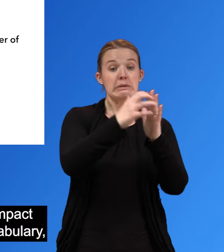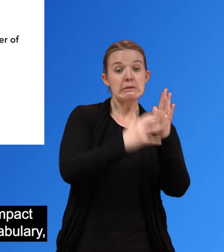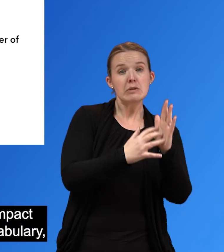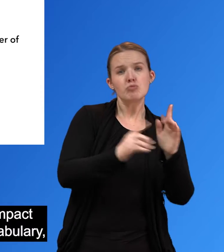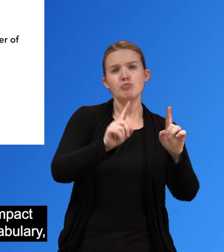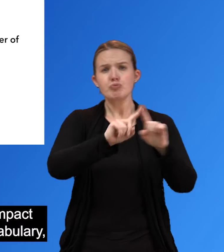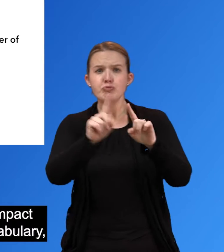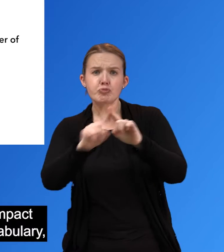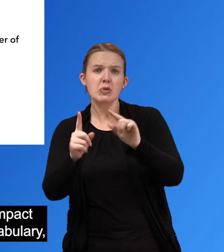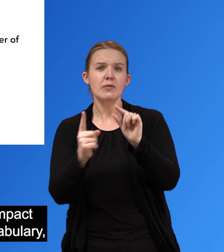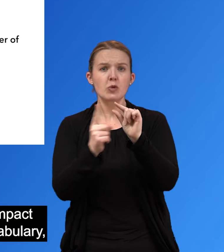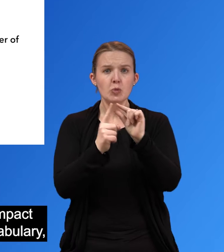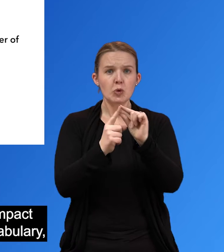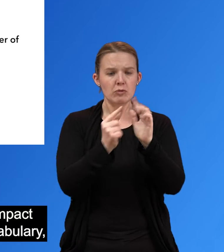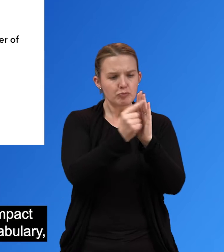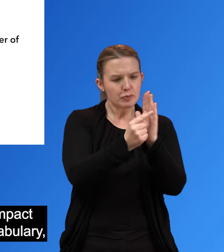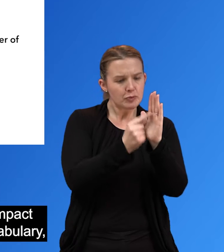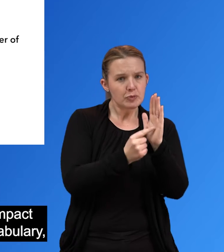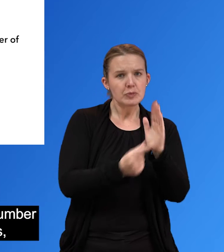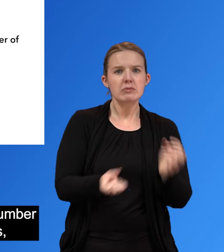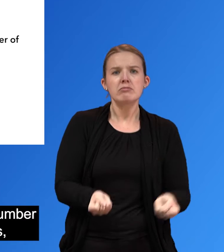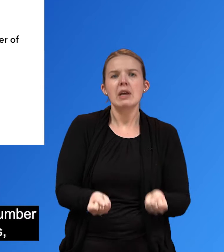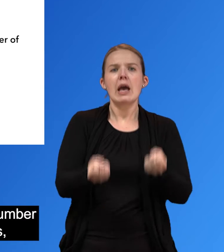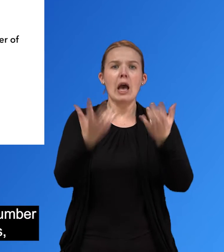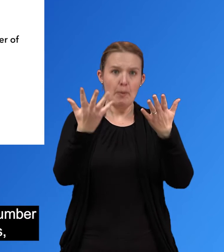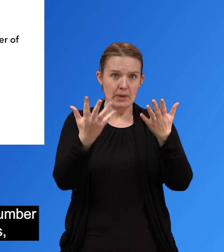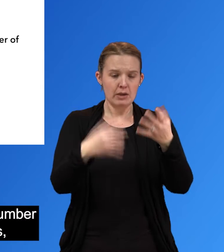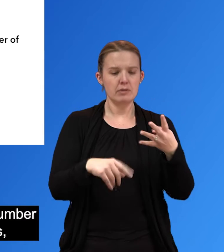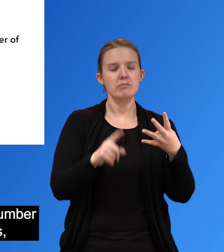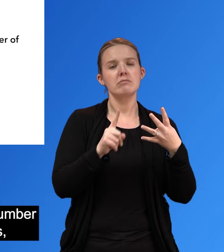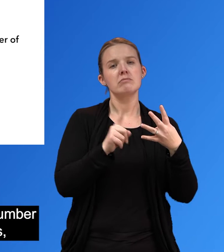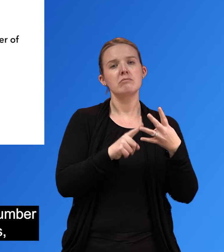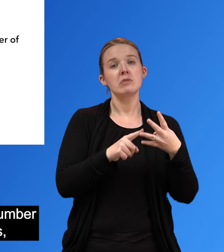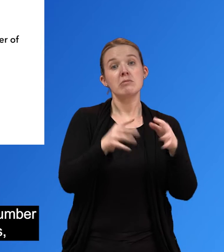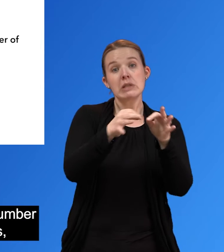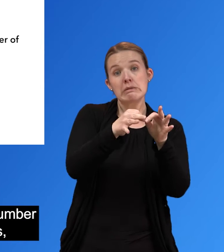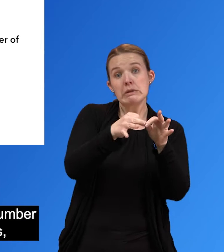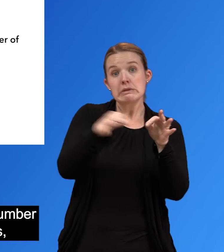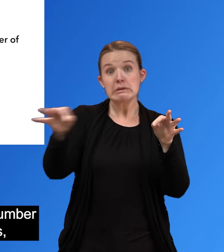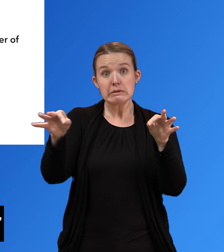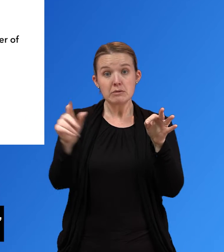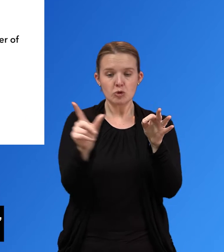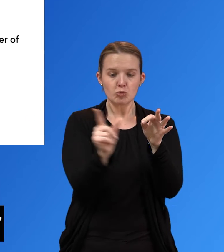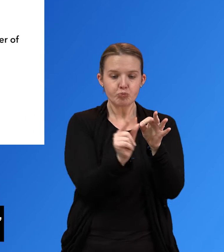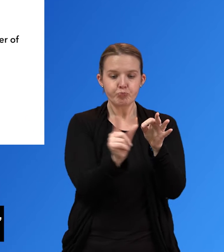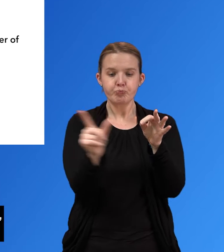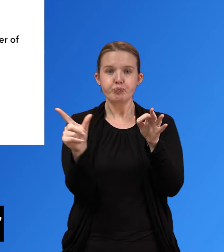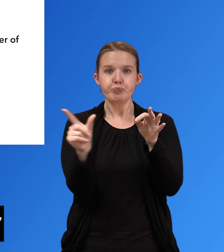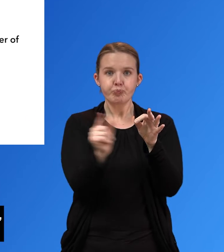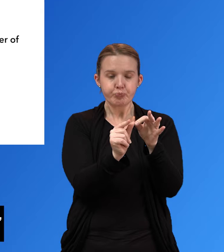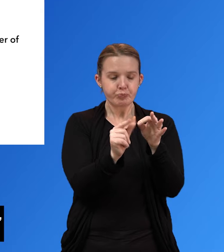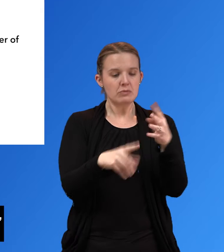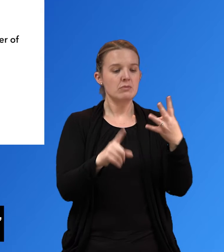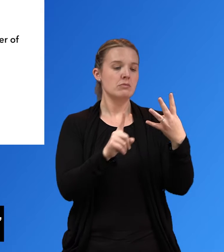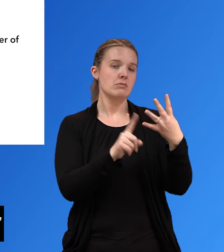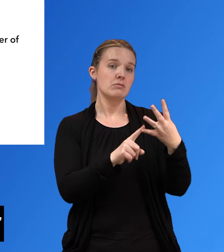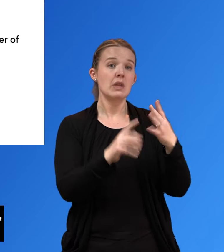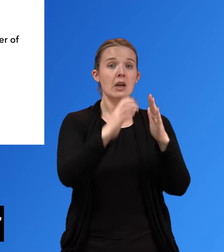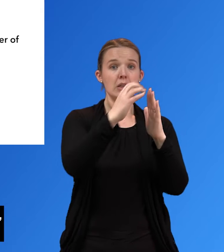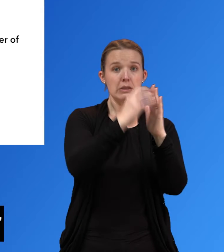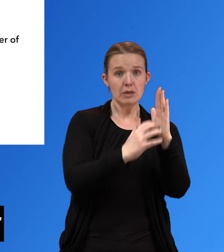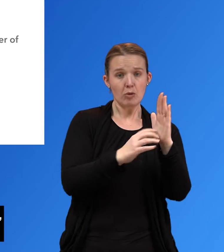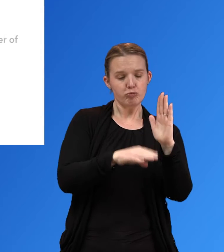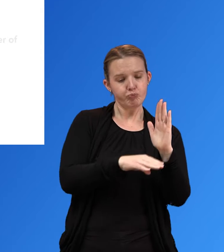complexity include vocabulary, word density or the number of different words, sentence length, and text